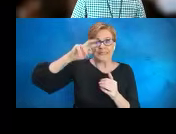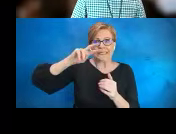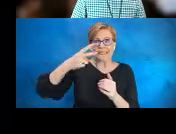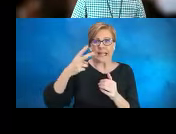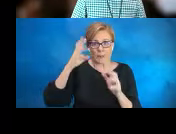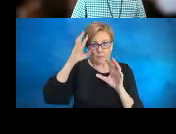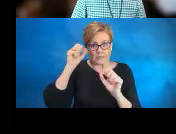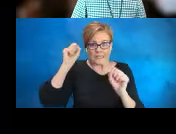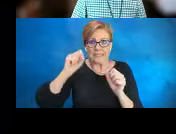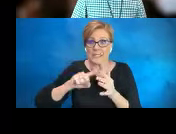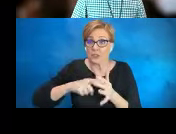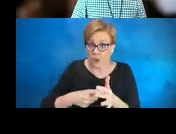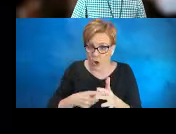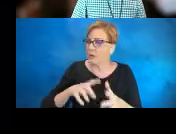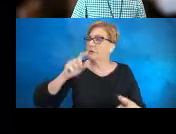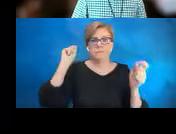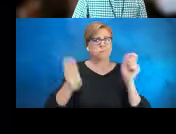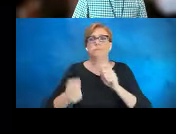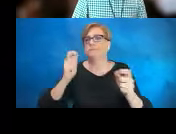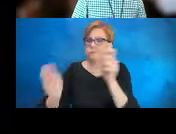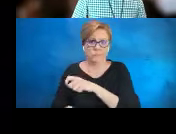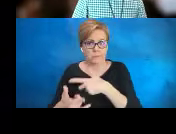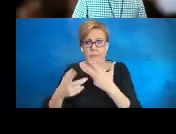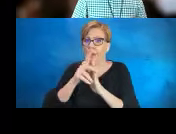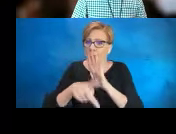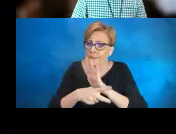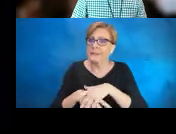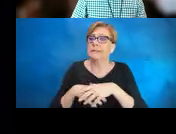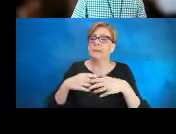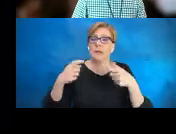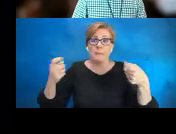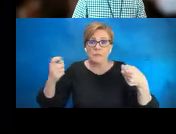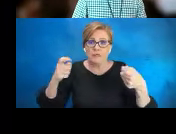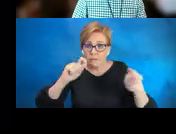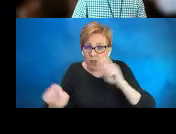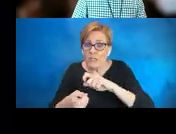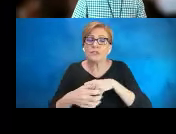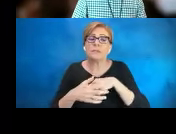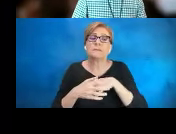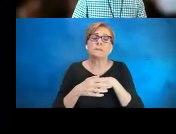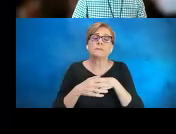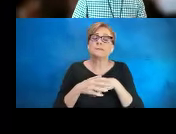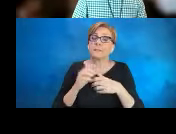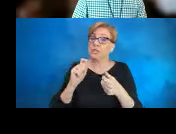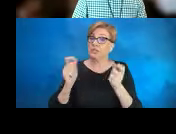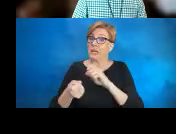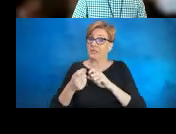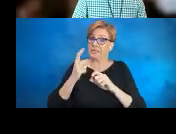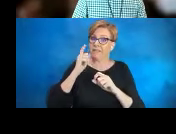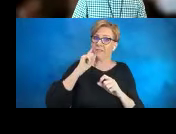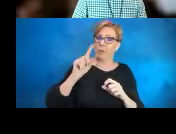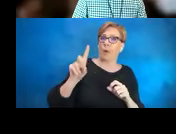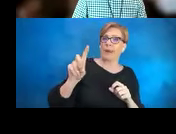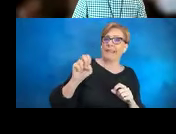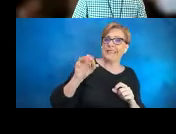series of rapid changes of policy and administrative changes, changes to the default overpayment and